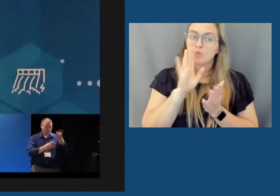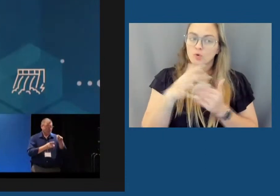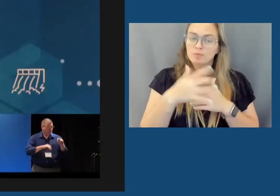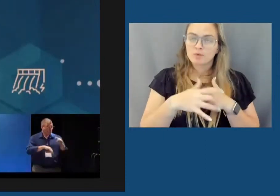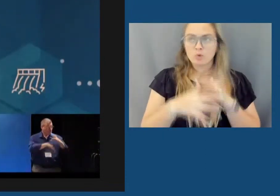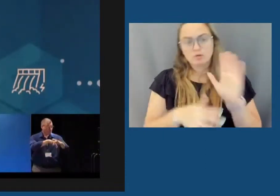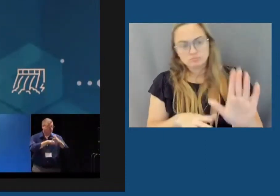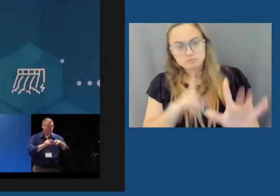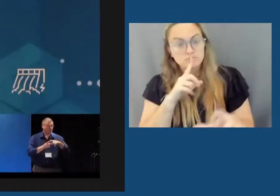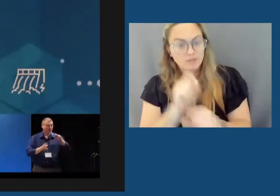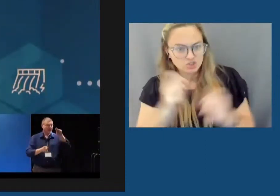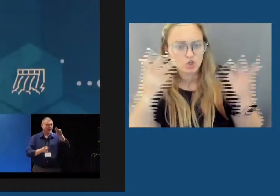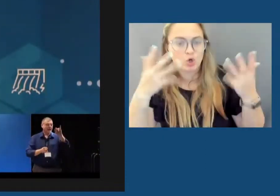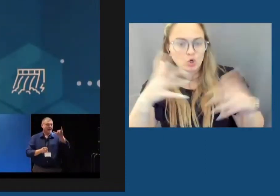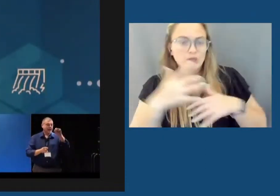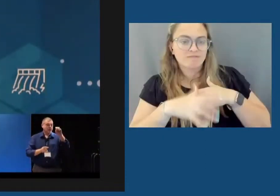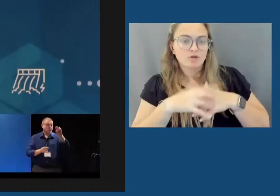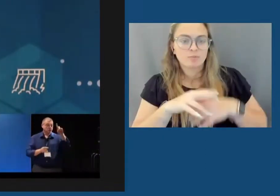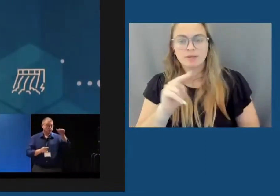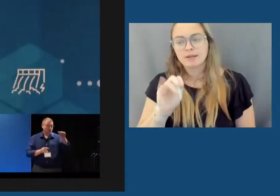at